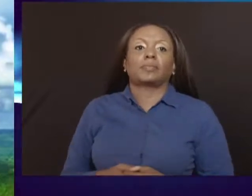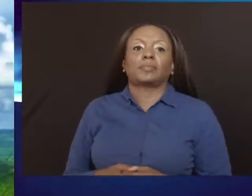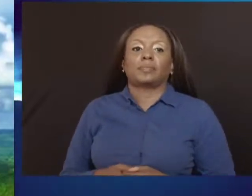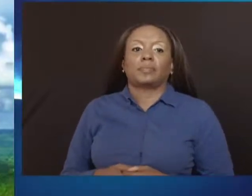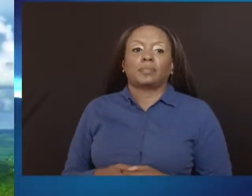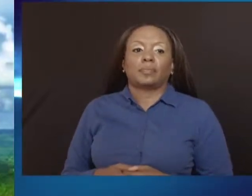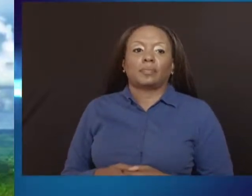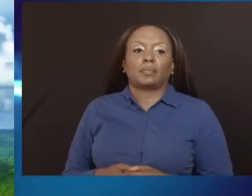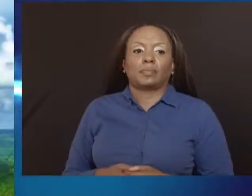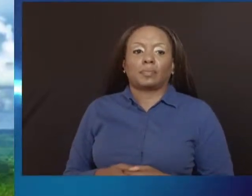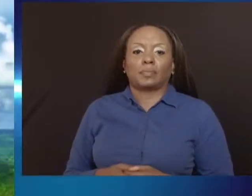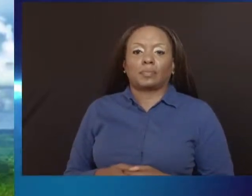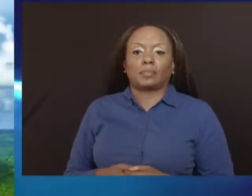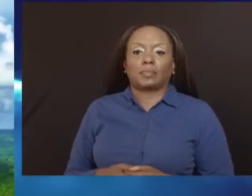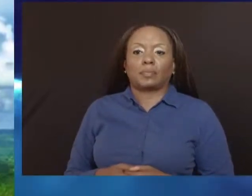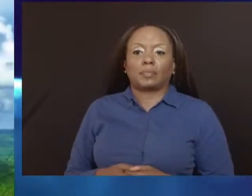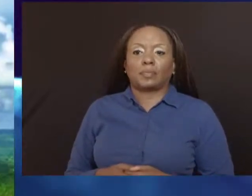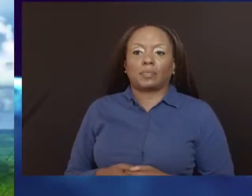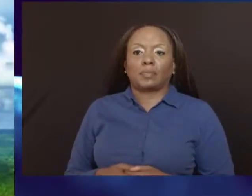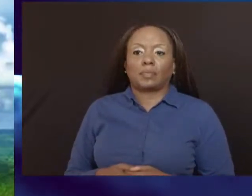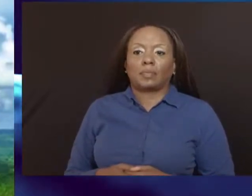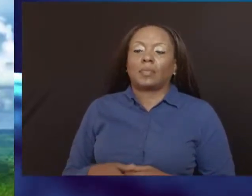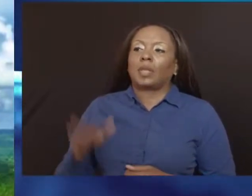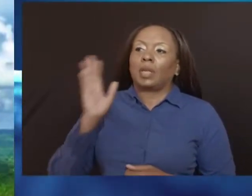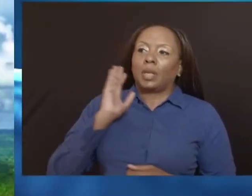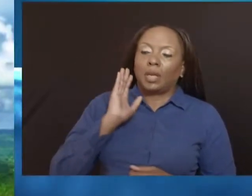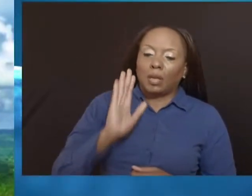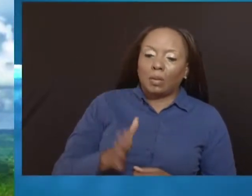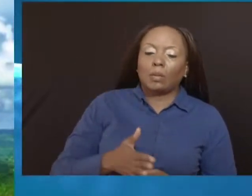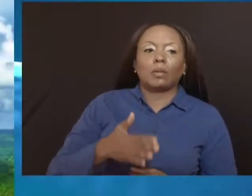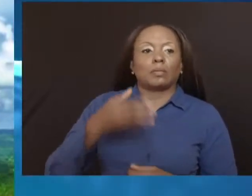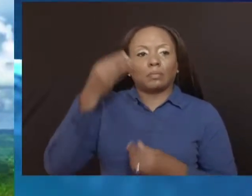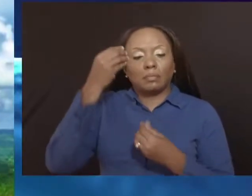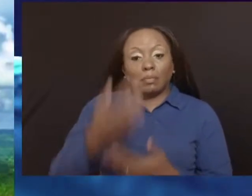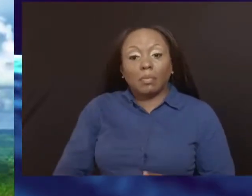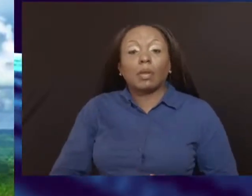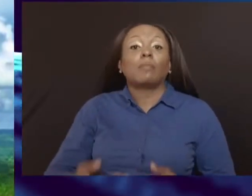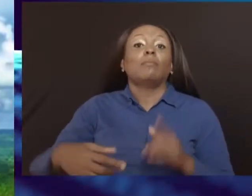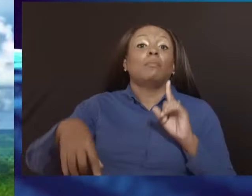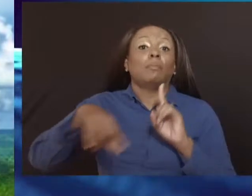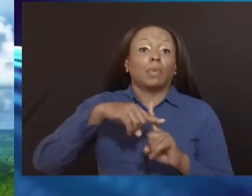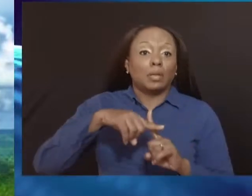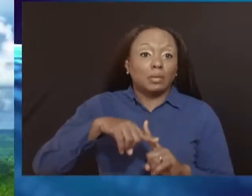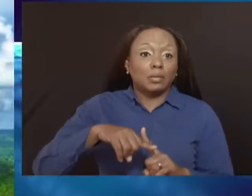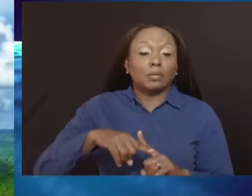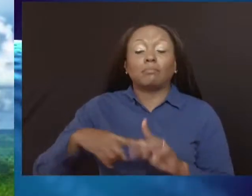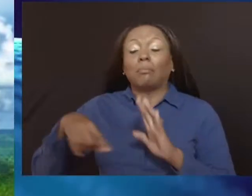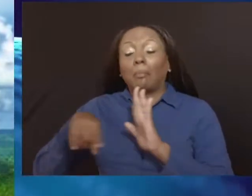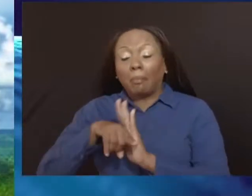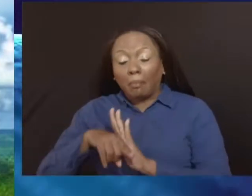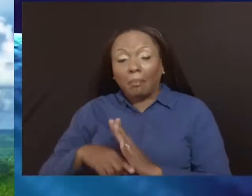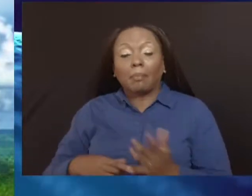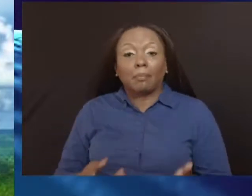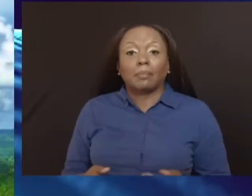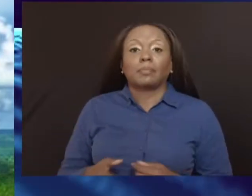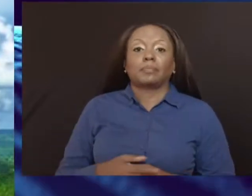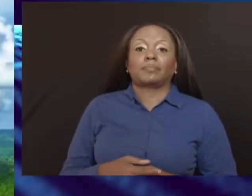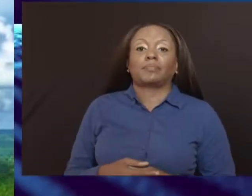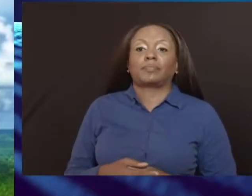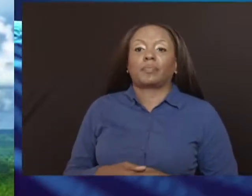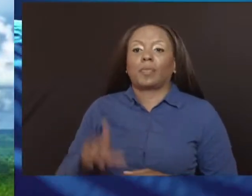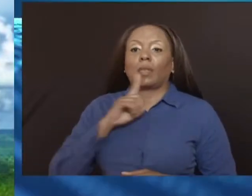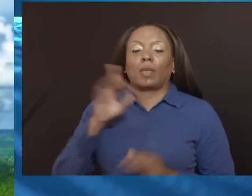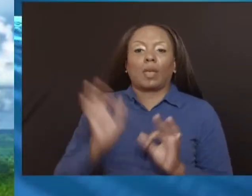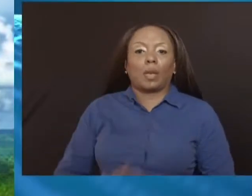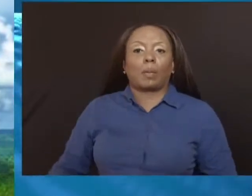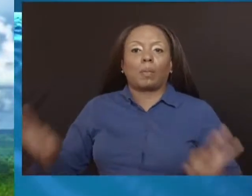told of their COVID-19 positive status. And it is a preliminary opportunity for persons to communicate with